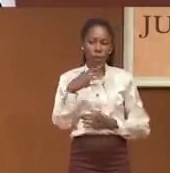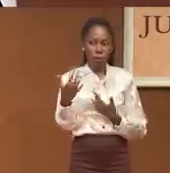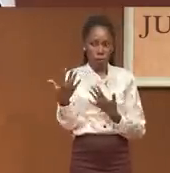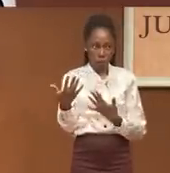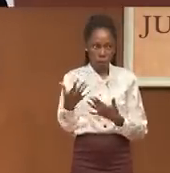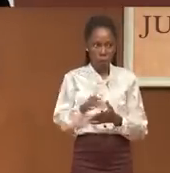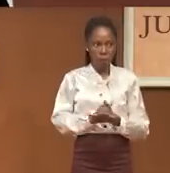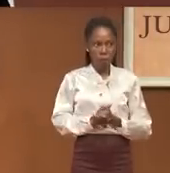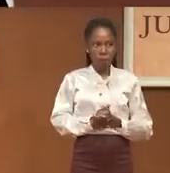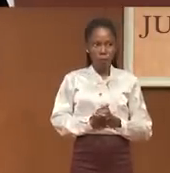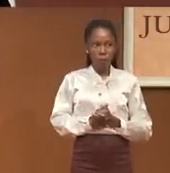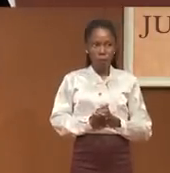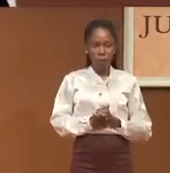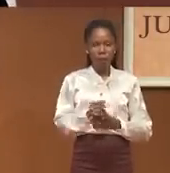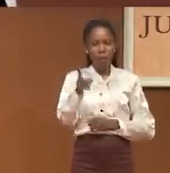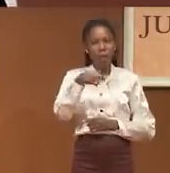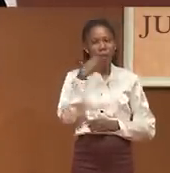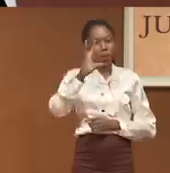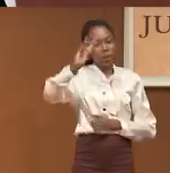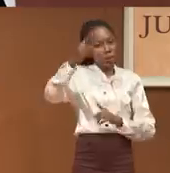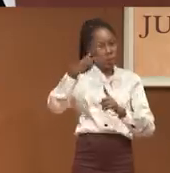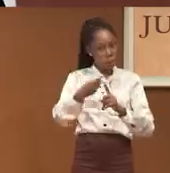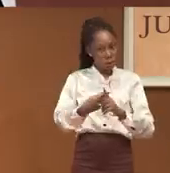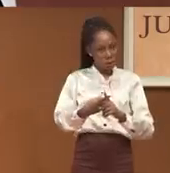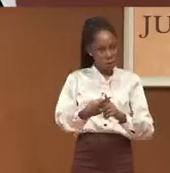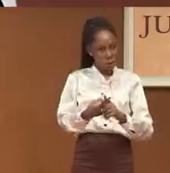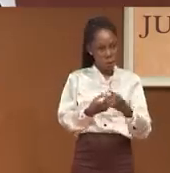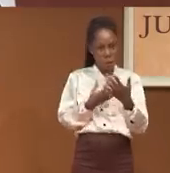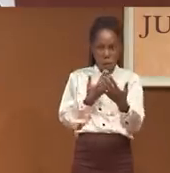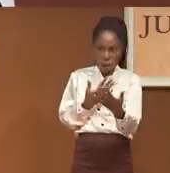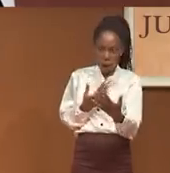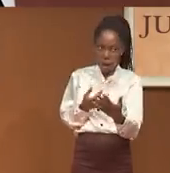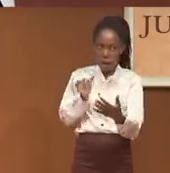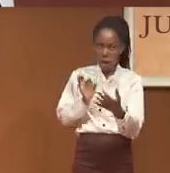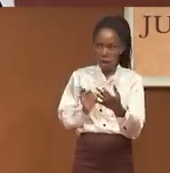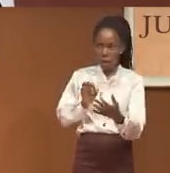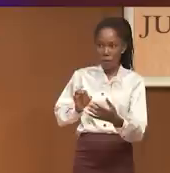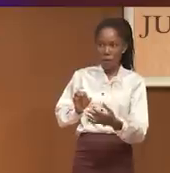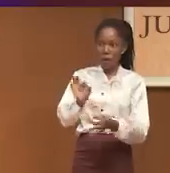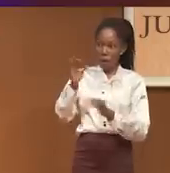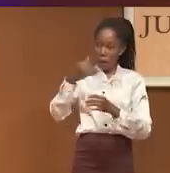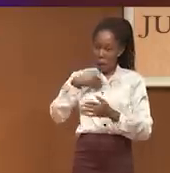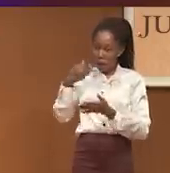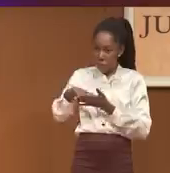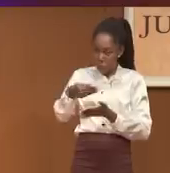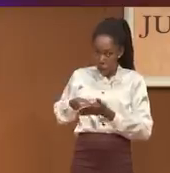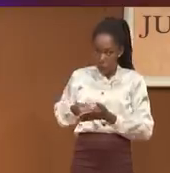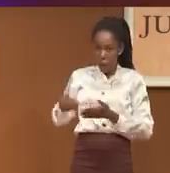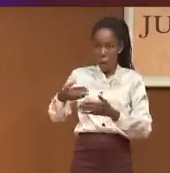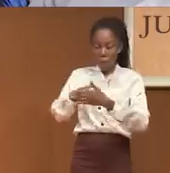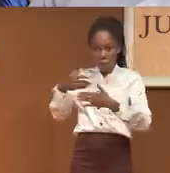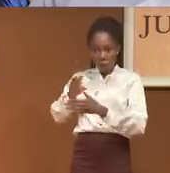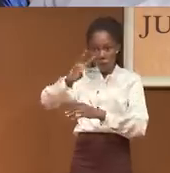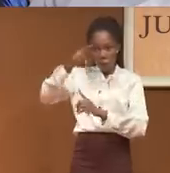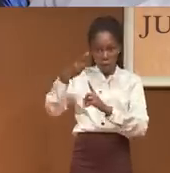now. So it's talking about 6 months. But if you get the money before 6 months, then yes, I would. Is that okay by you?